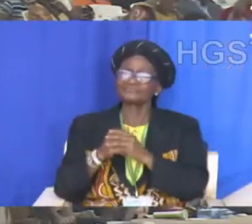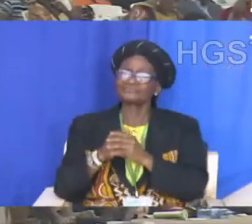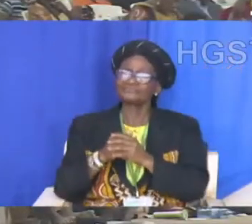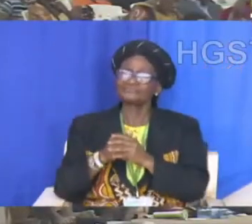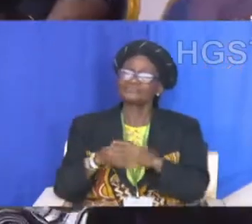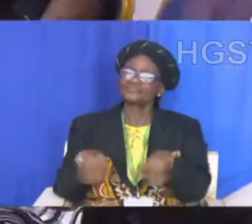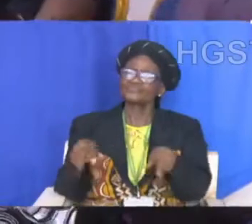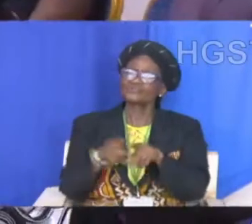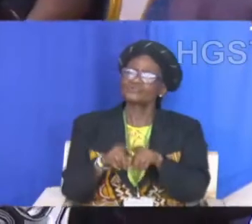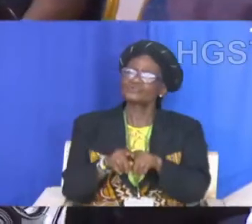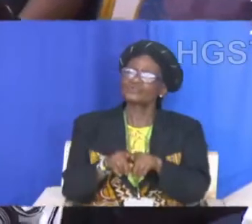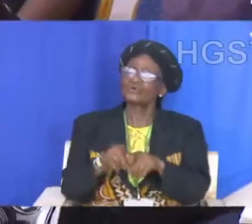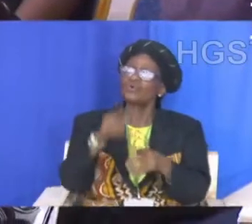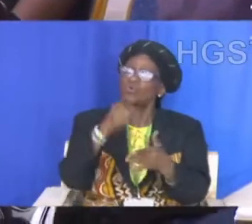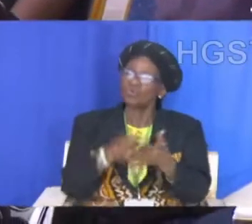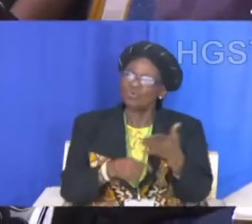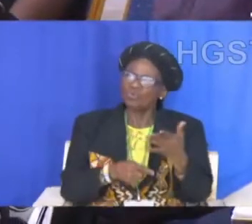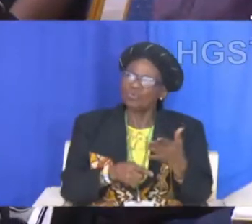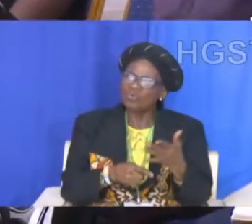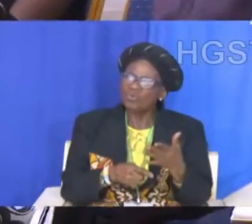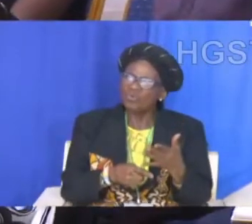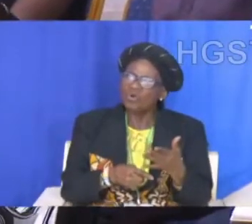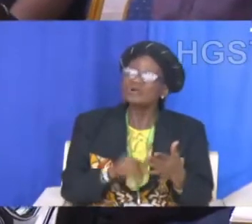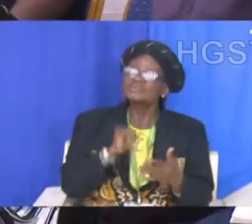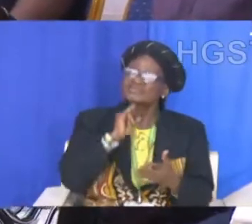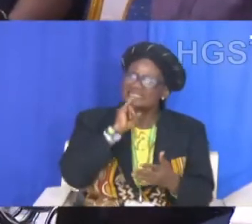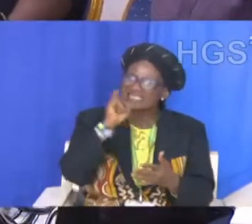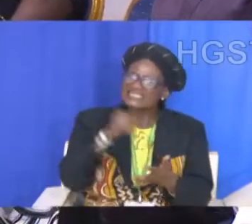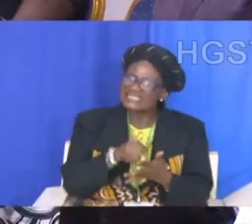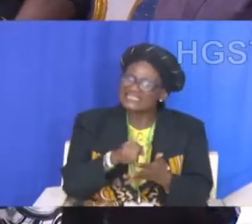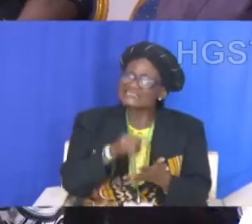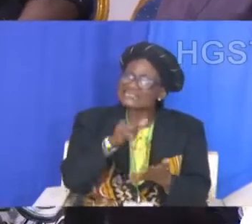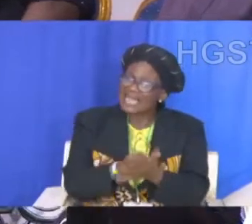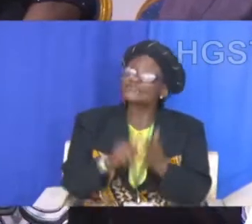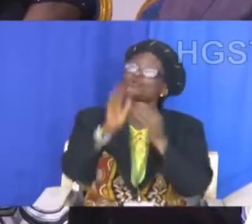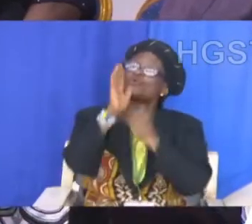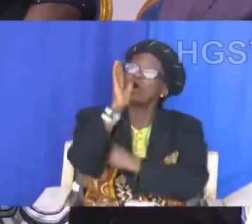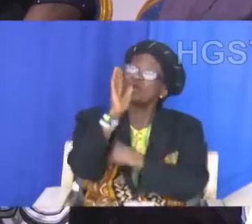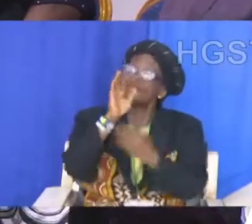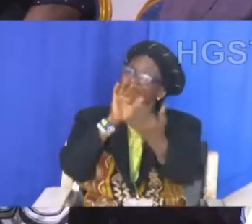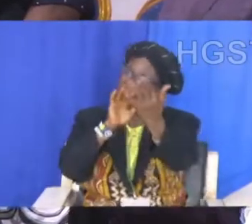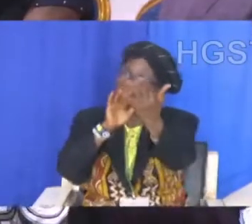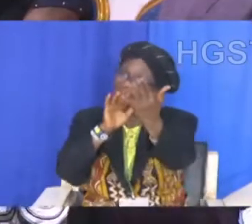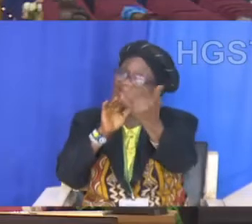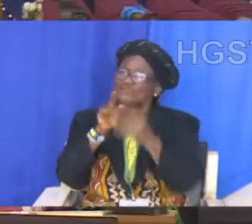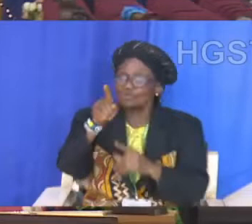So what is it that God is expecting you to do from now on?